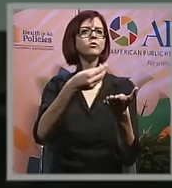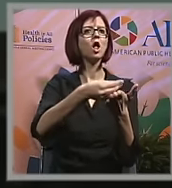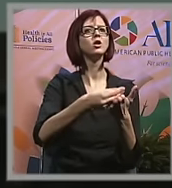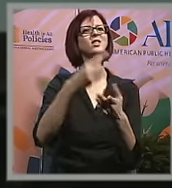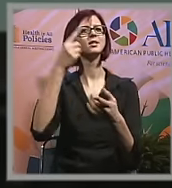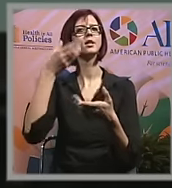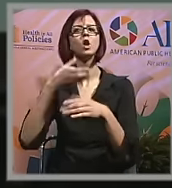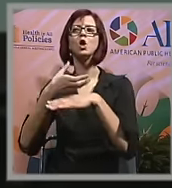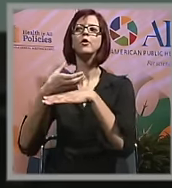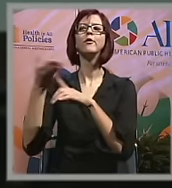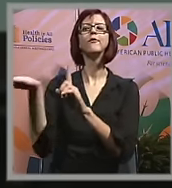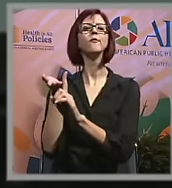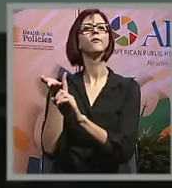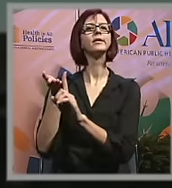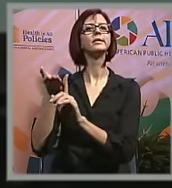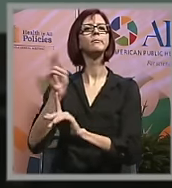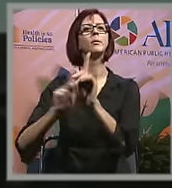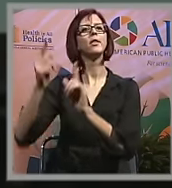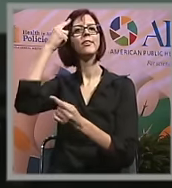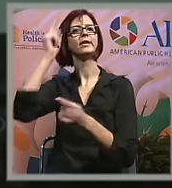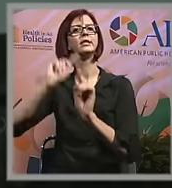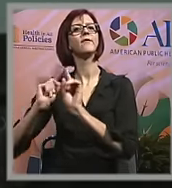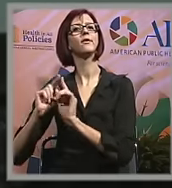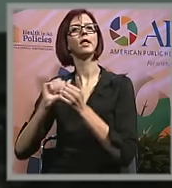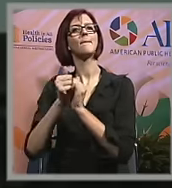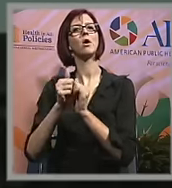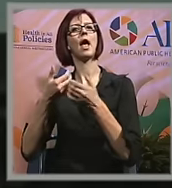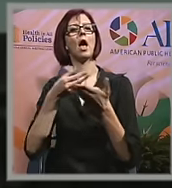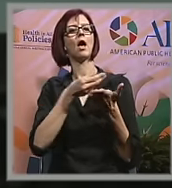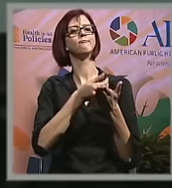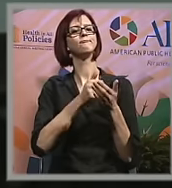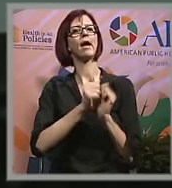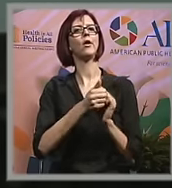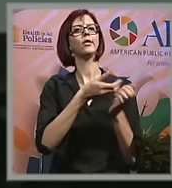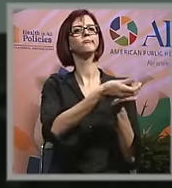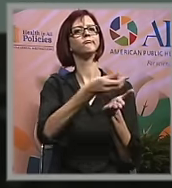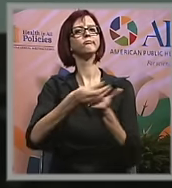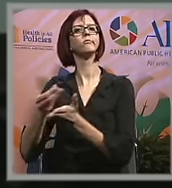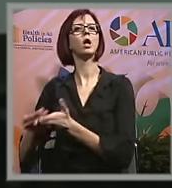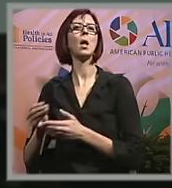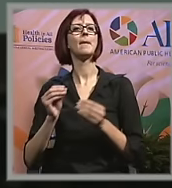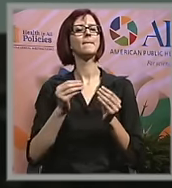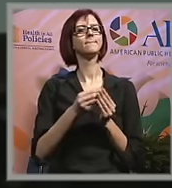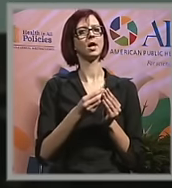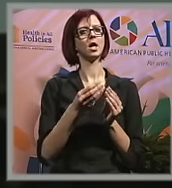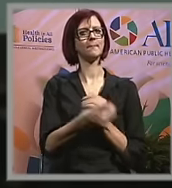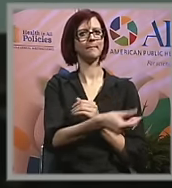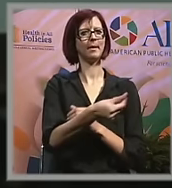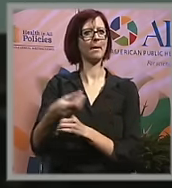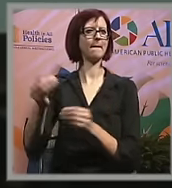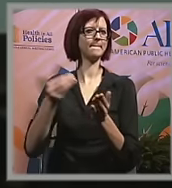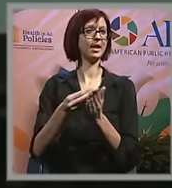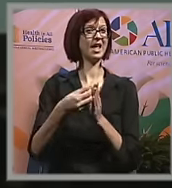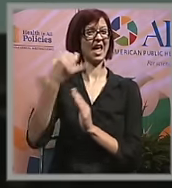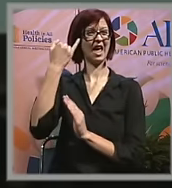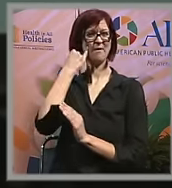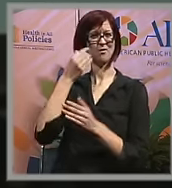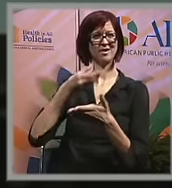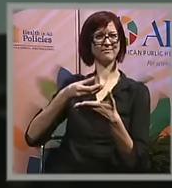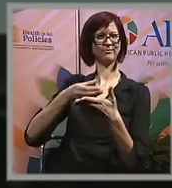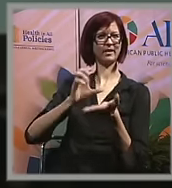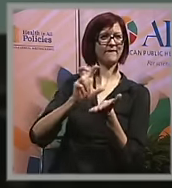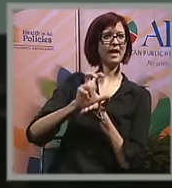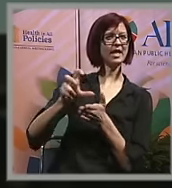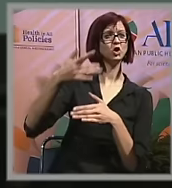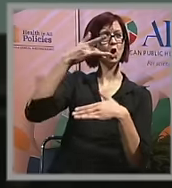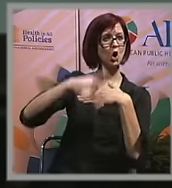think differently about how they allocate resources. We think that by investing it early, you can save money later.